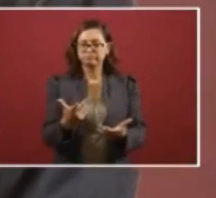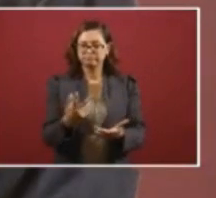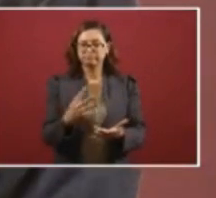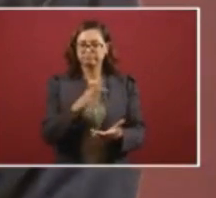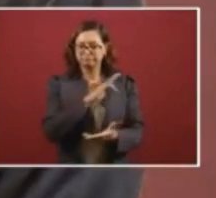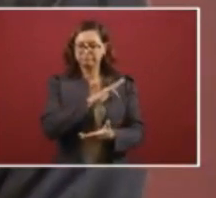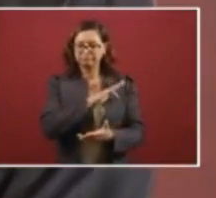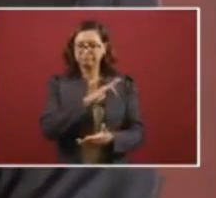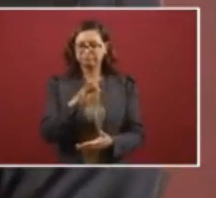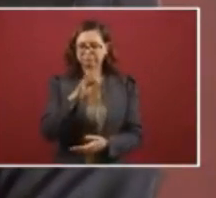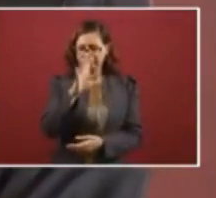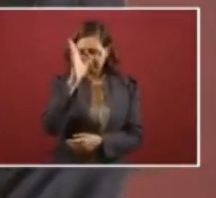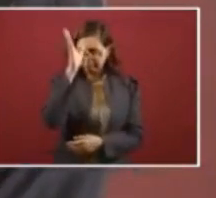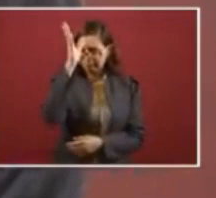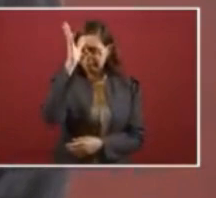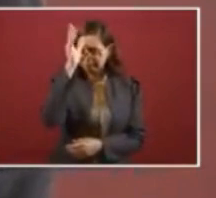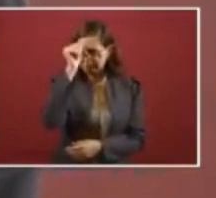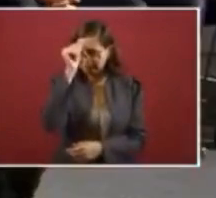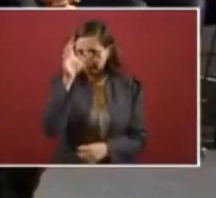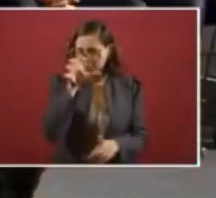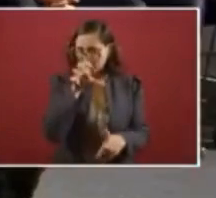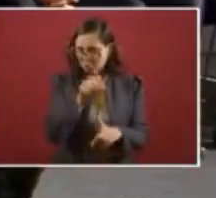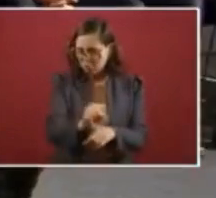that this was made possible